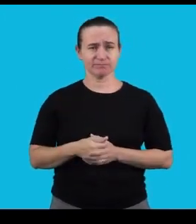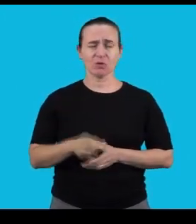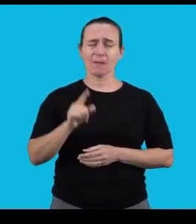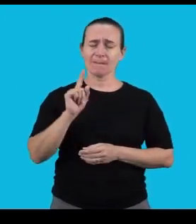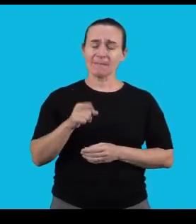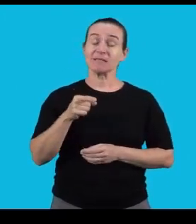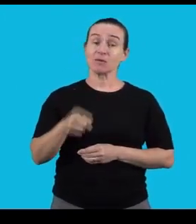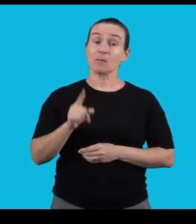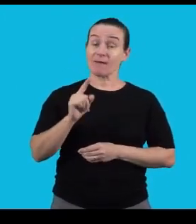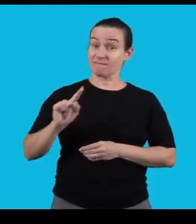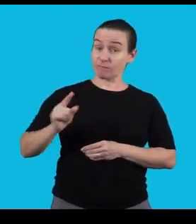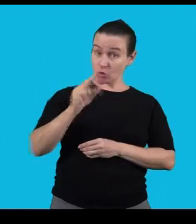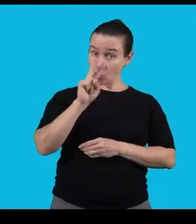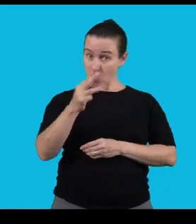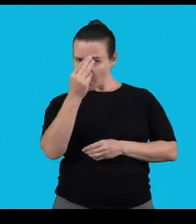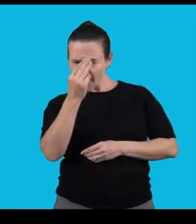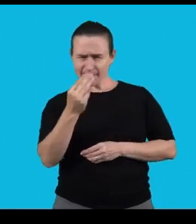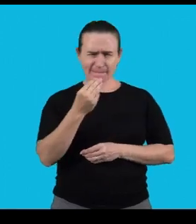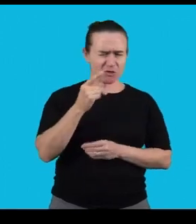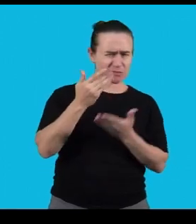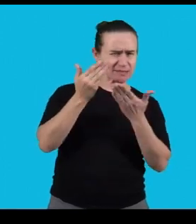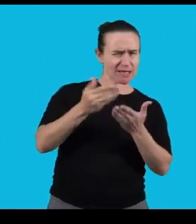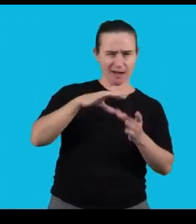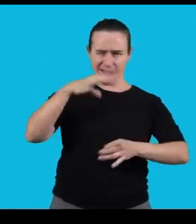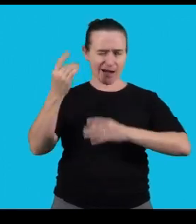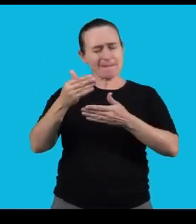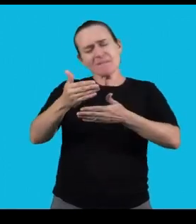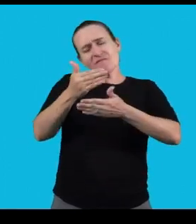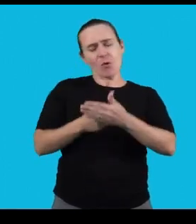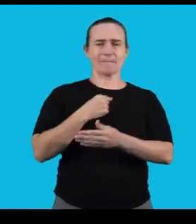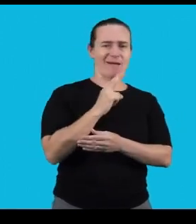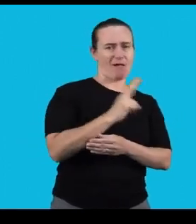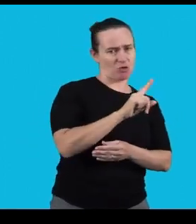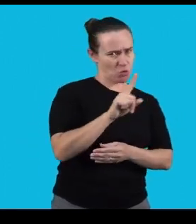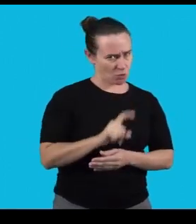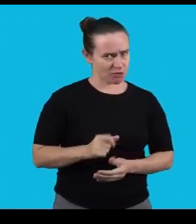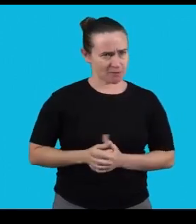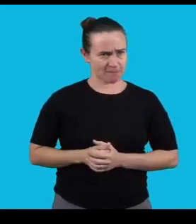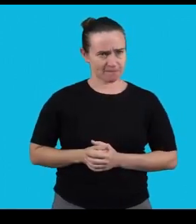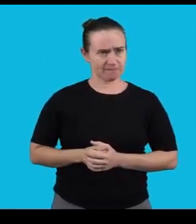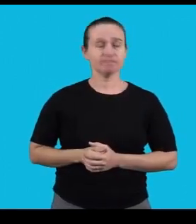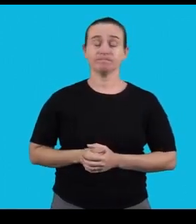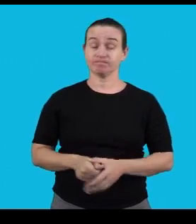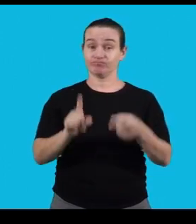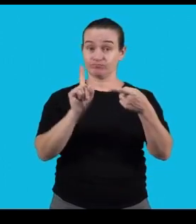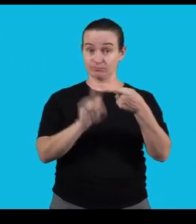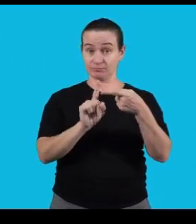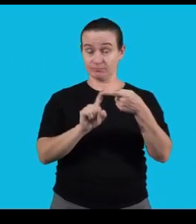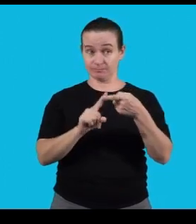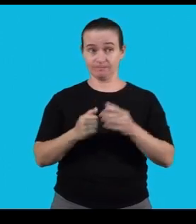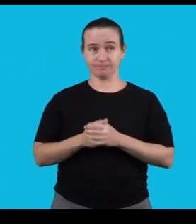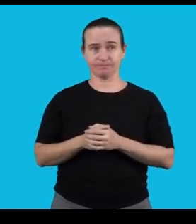alongside. Always it is a norm that you look at the diagram, you study it before you attempt answering questions.